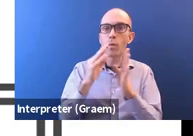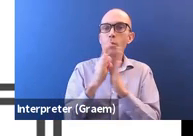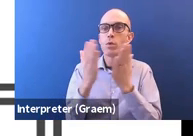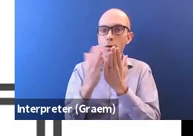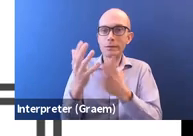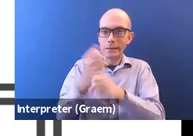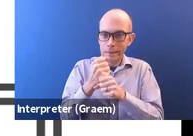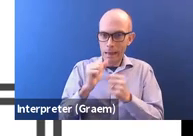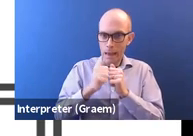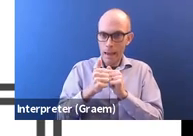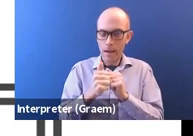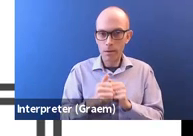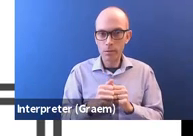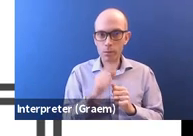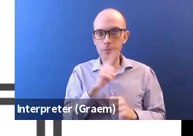lot of you.